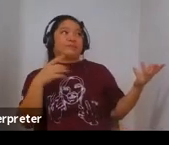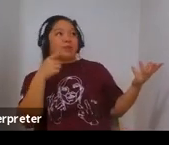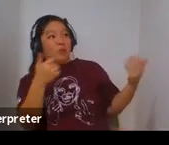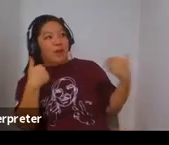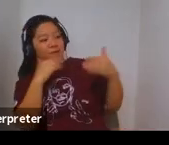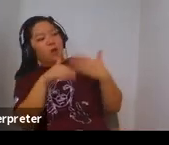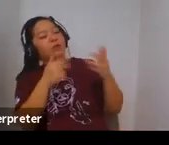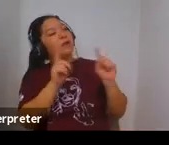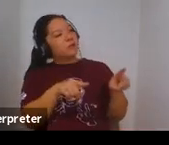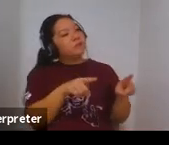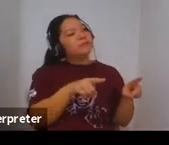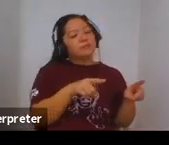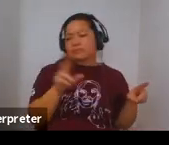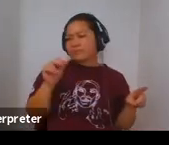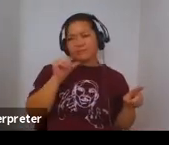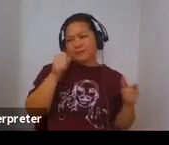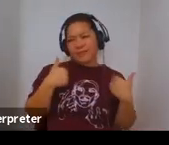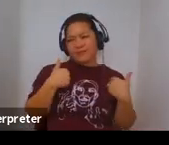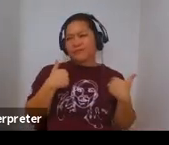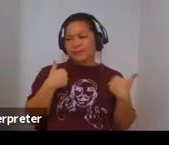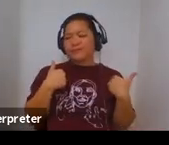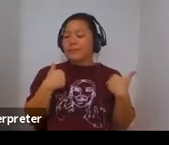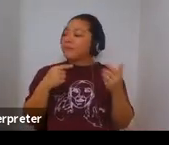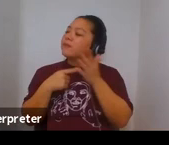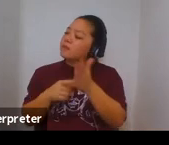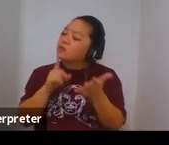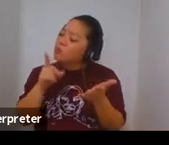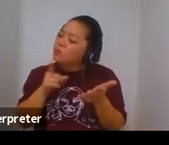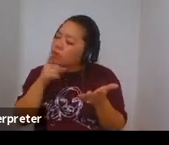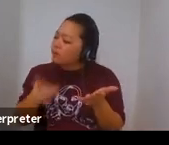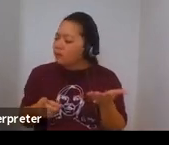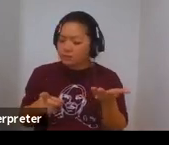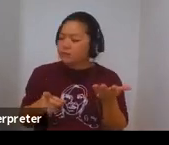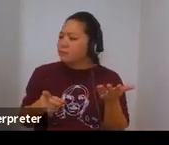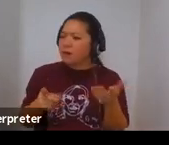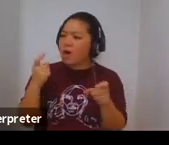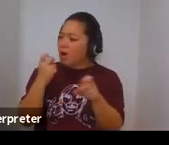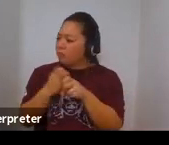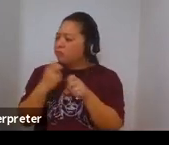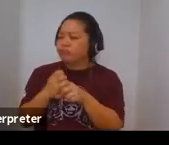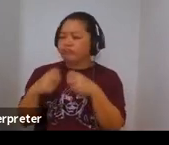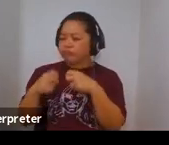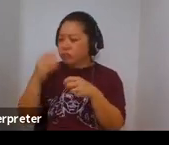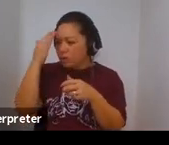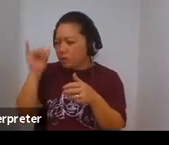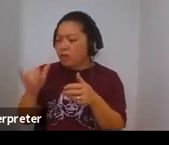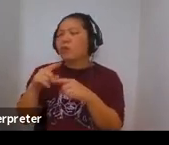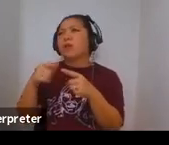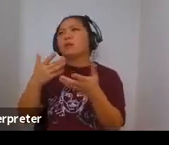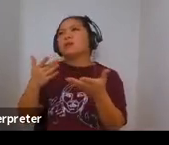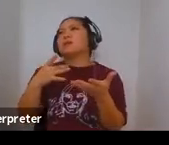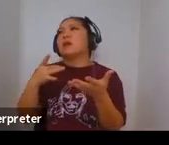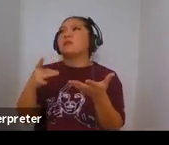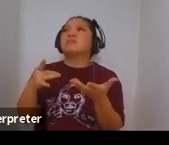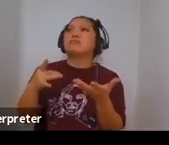have all the answers. No, I do not. This is a really, really complicated issue, especially when you take into account things like